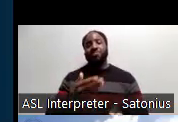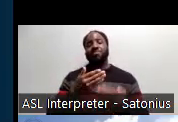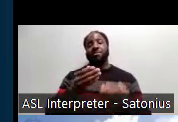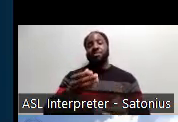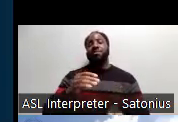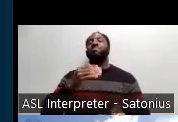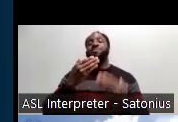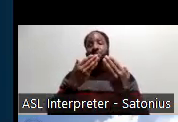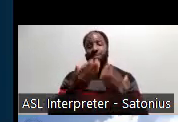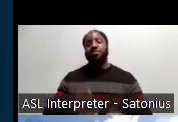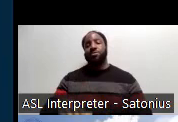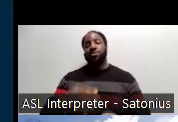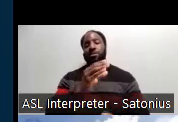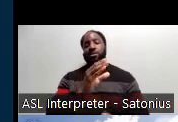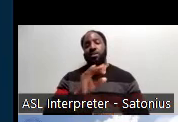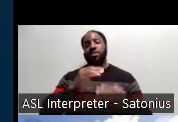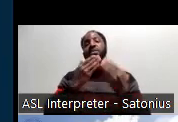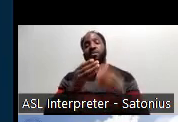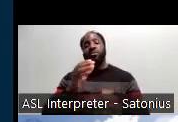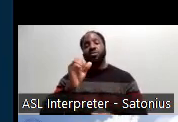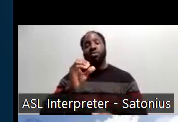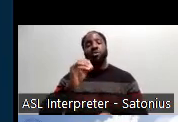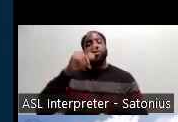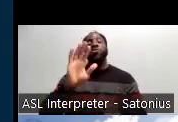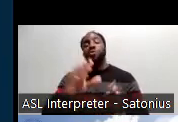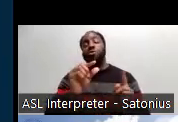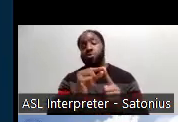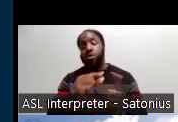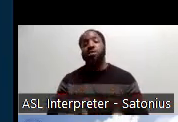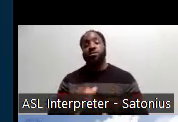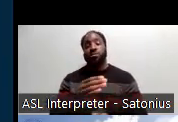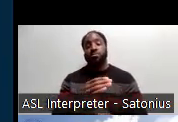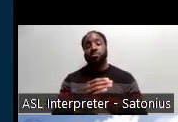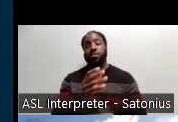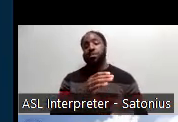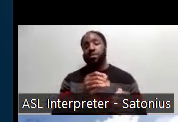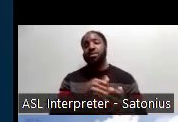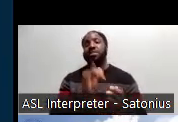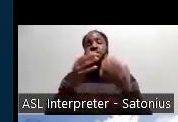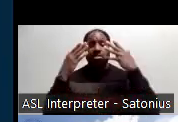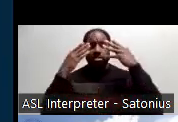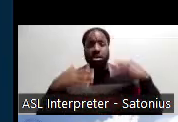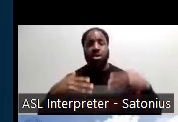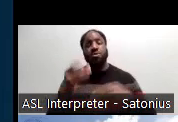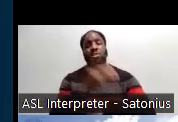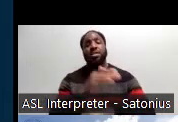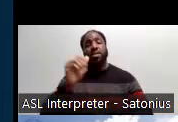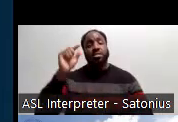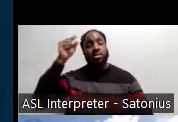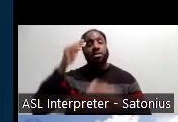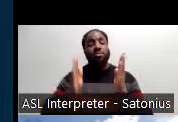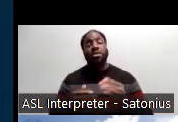Susan, and thank you so much for your words. It is a somber day, as the governor has